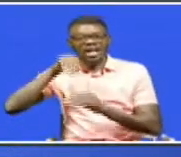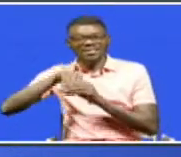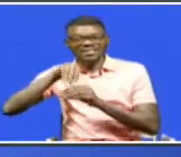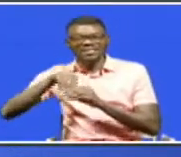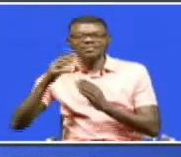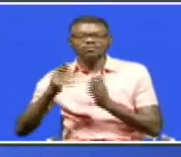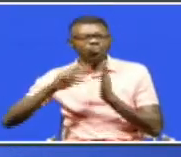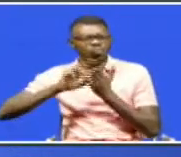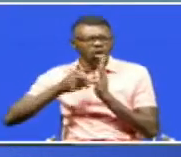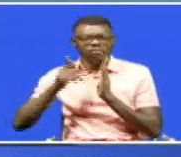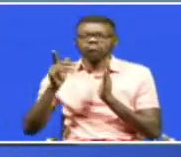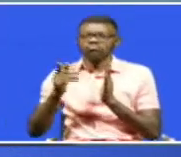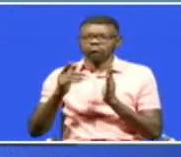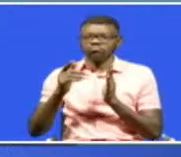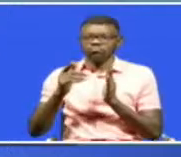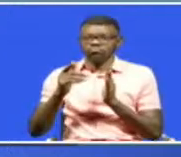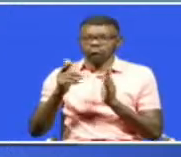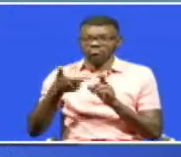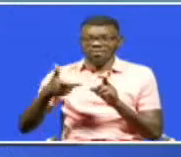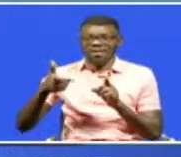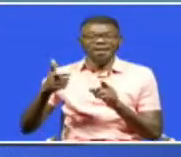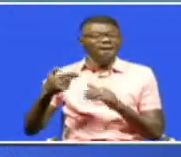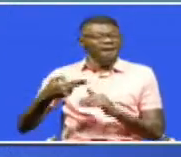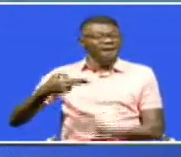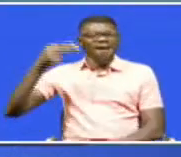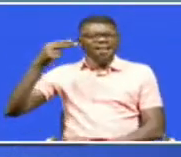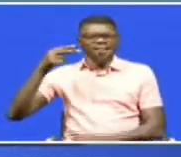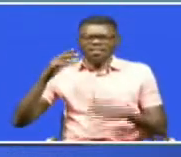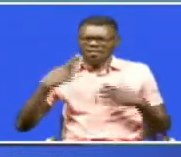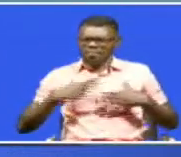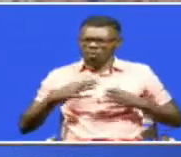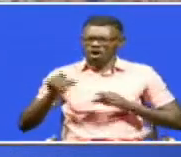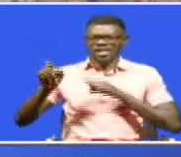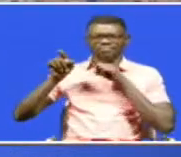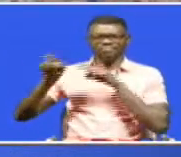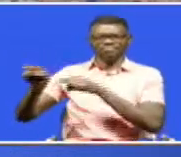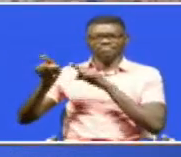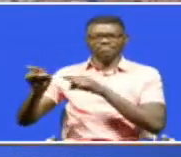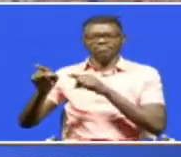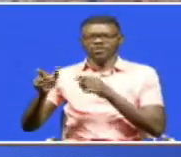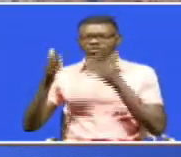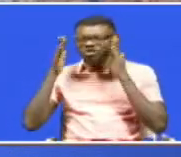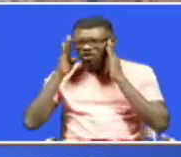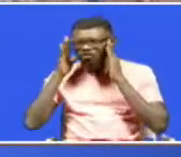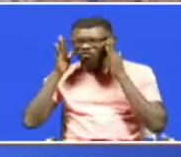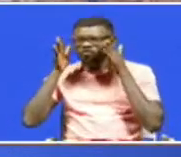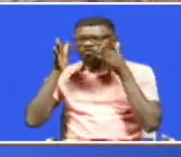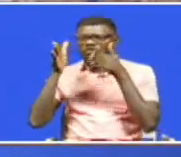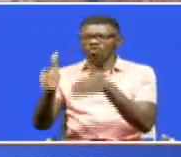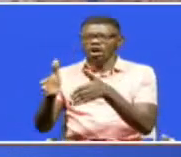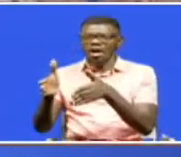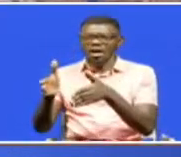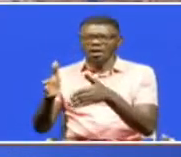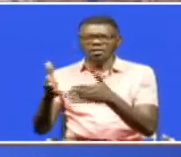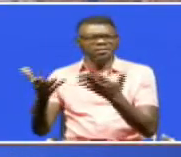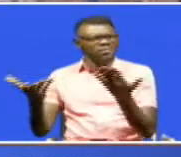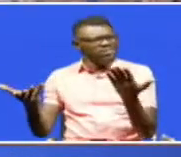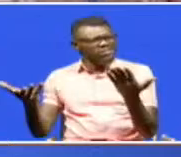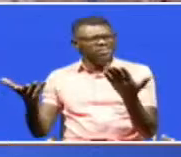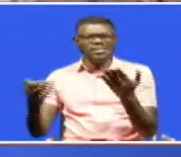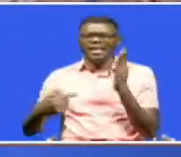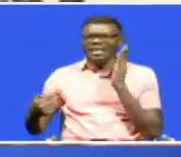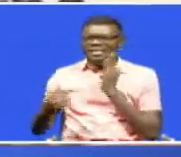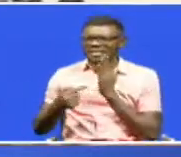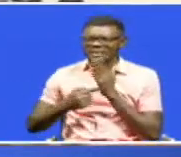ya thamani ya juu, Rais amekosolewa mara kwa mara kwamba anatilia maanani sana swala la miundombinu